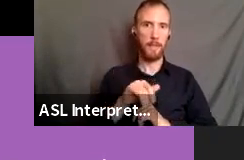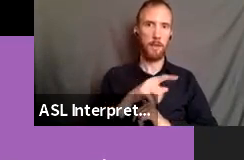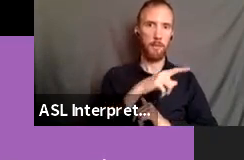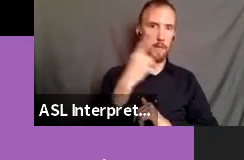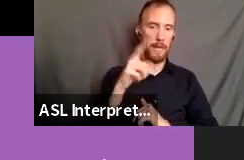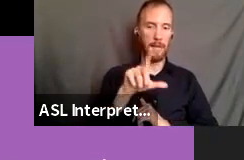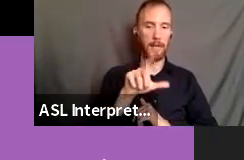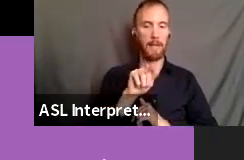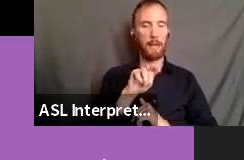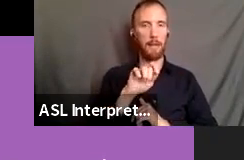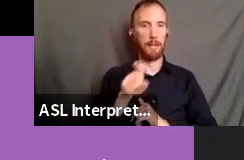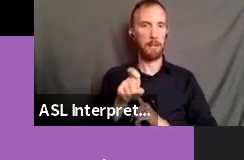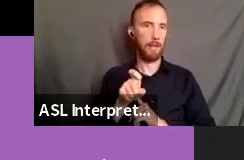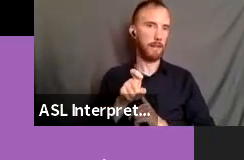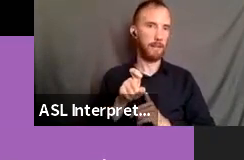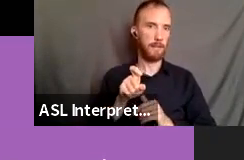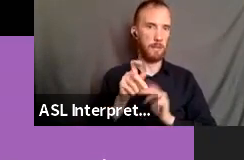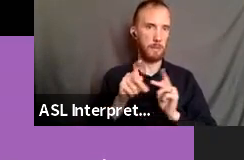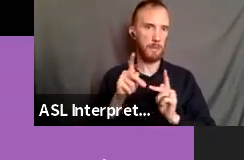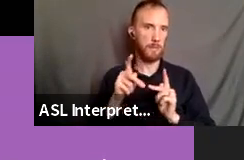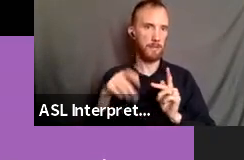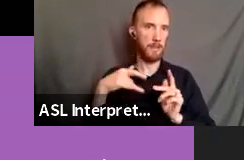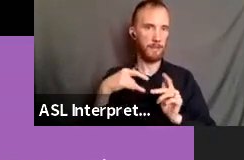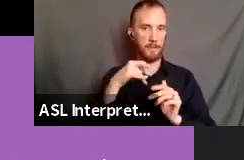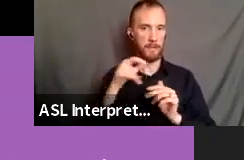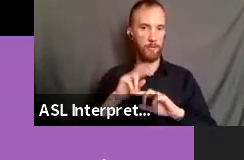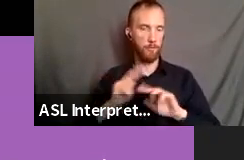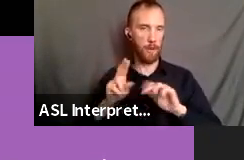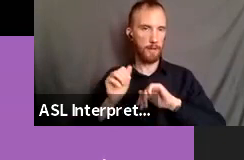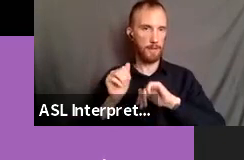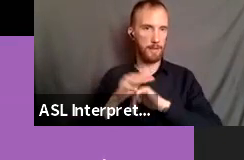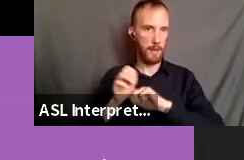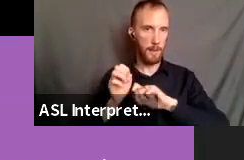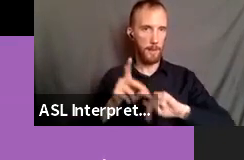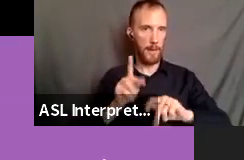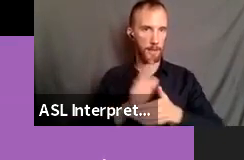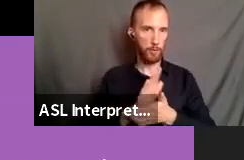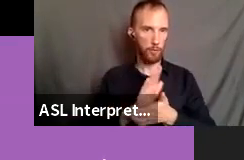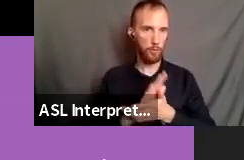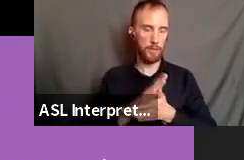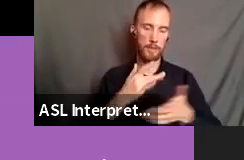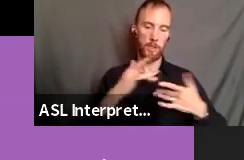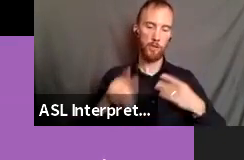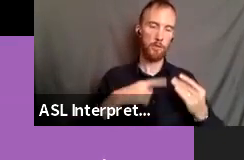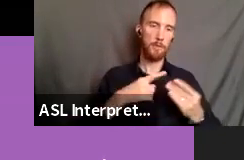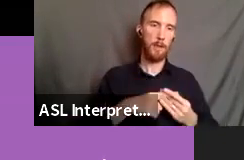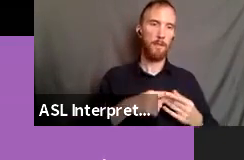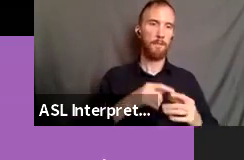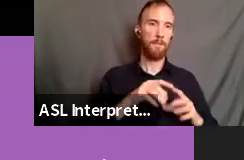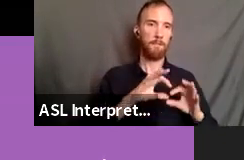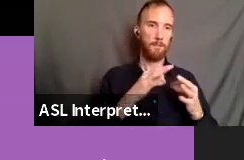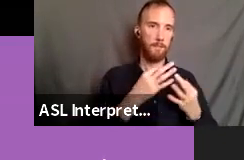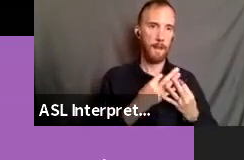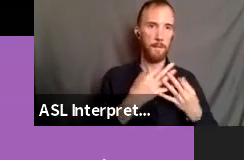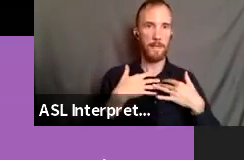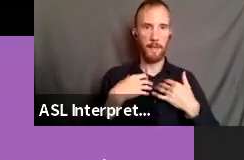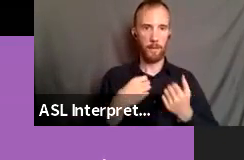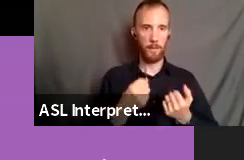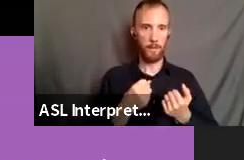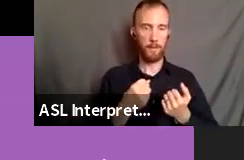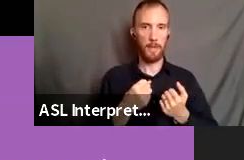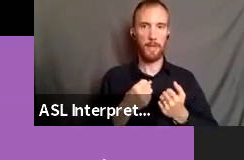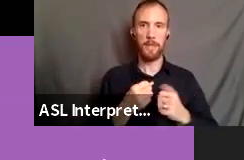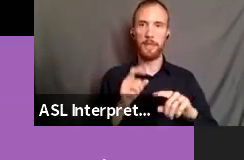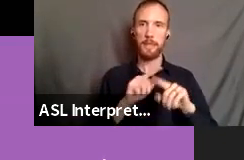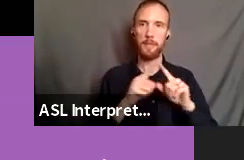school they shared concerns about student and family health those interested in in-person learning cited factors such